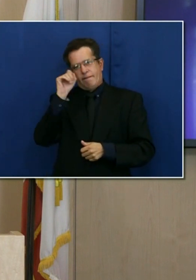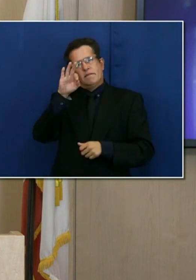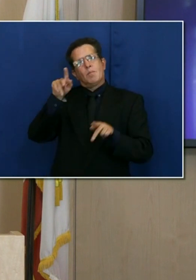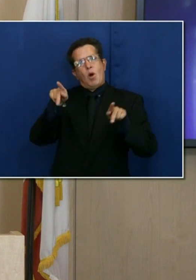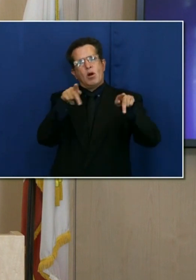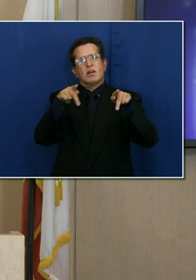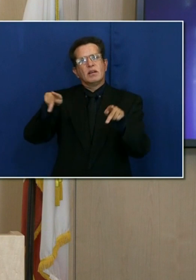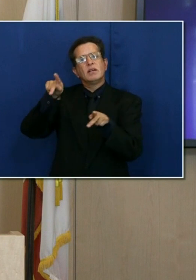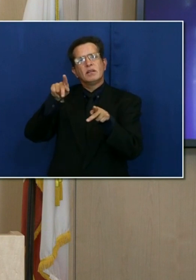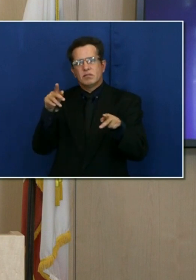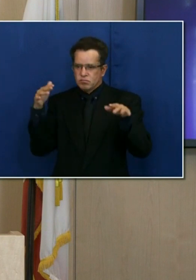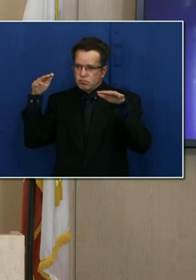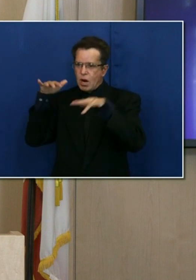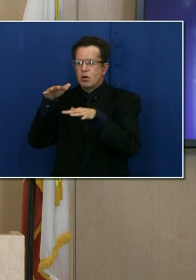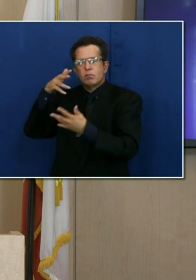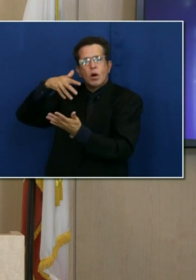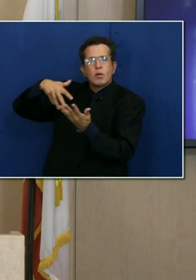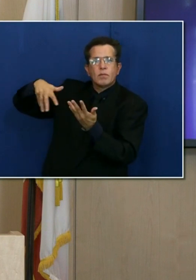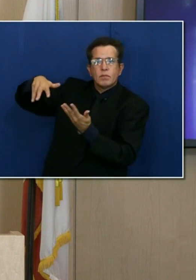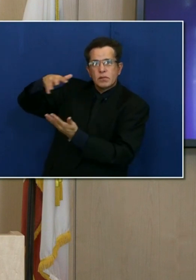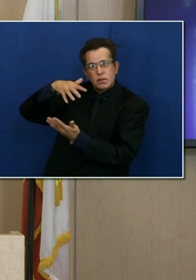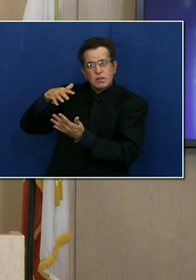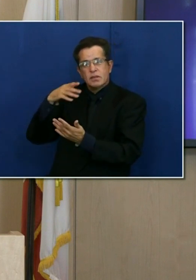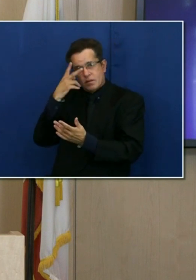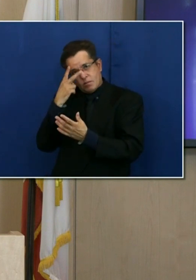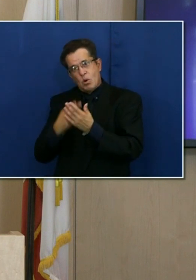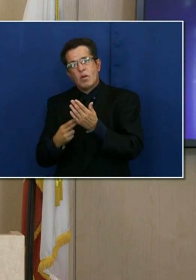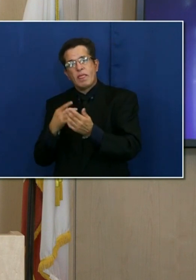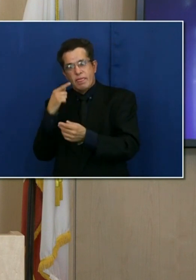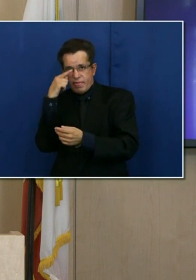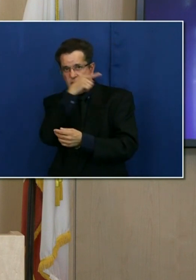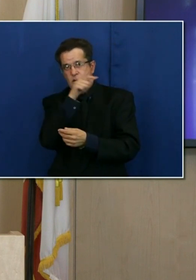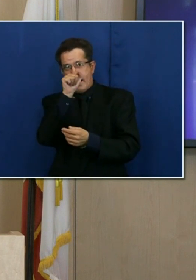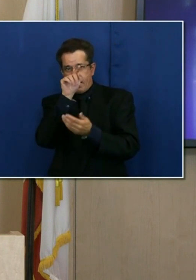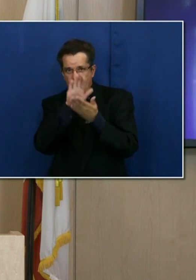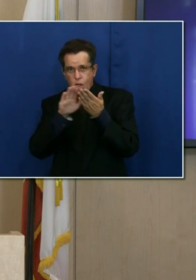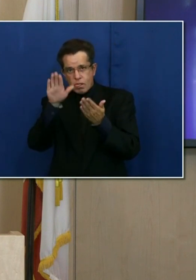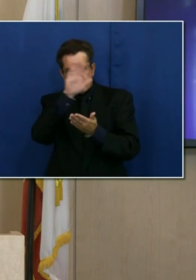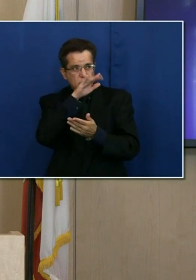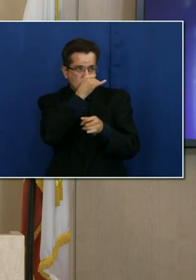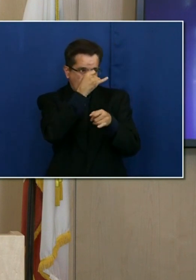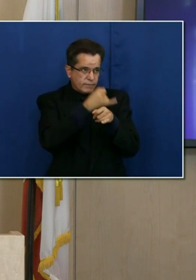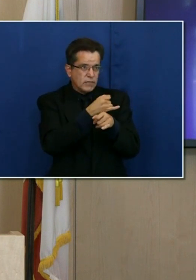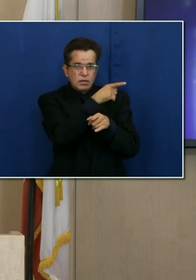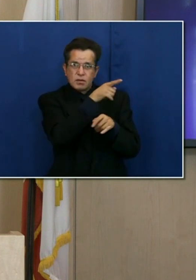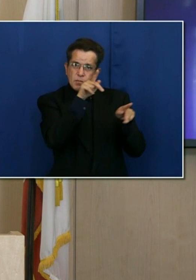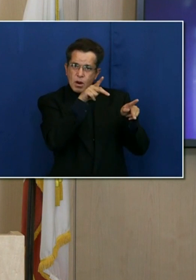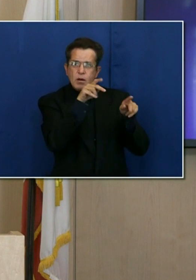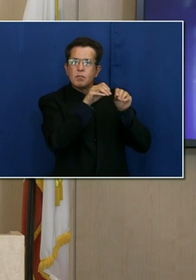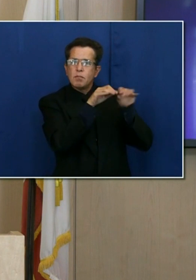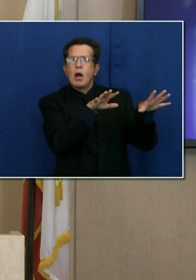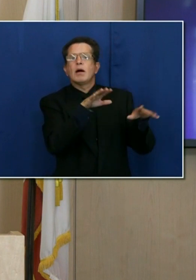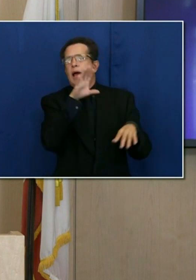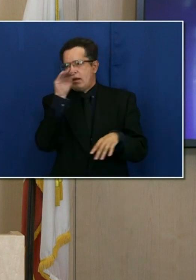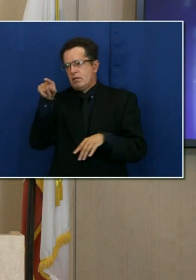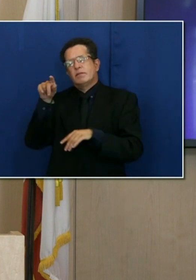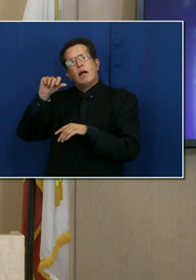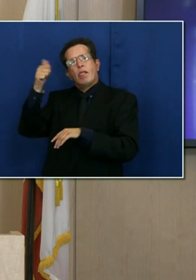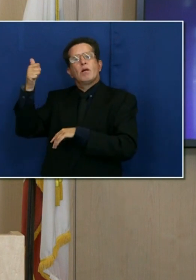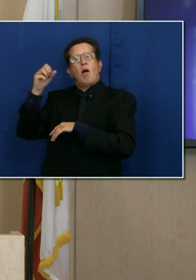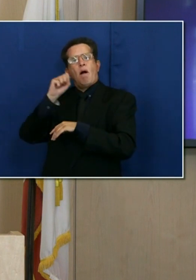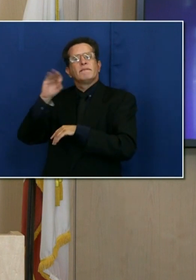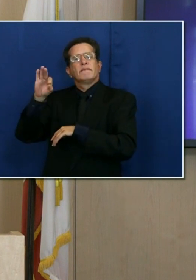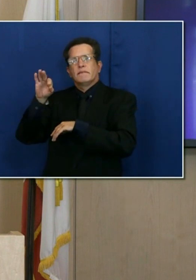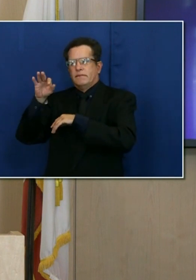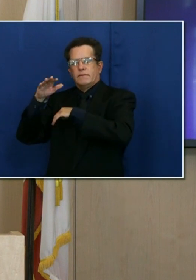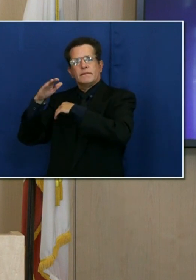activities that are both on campus and off campus. And this particular